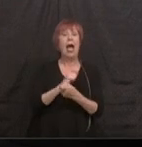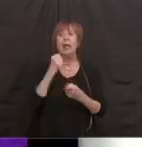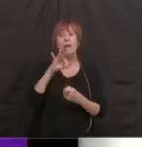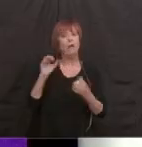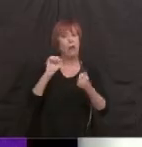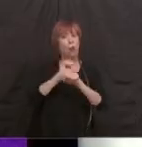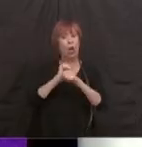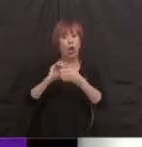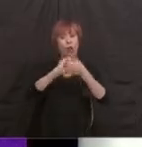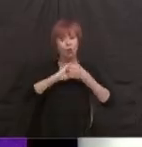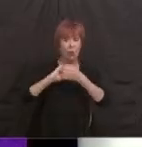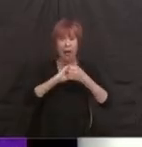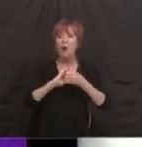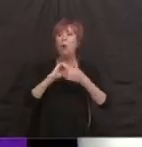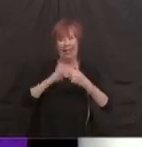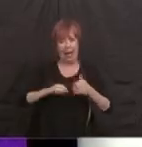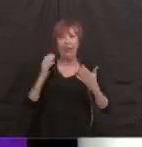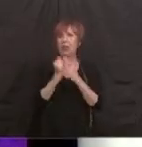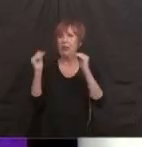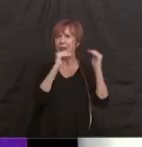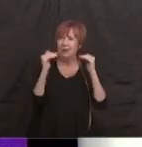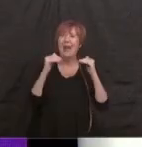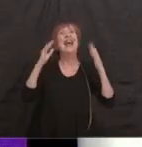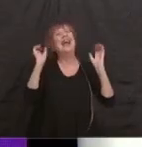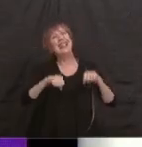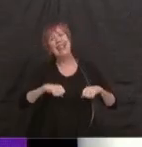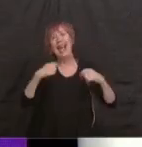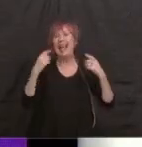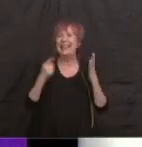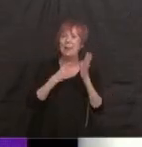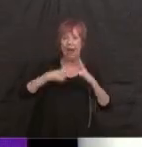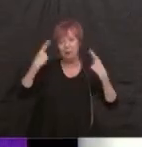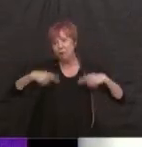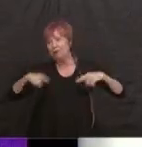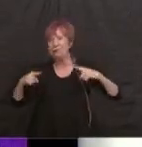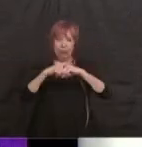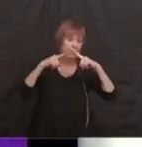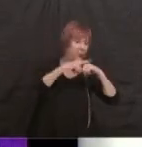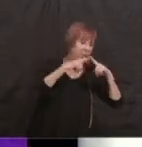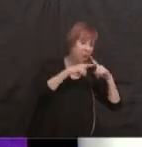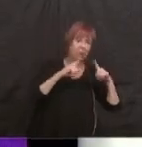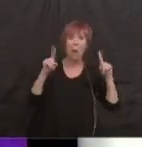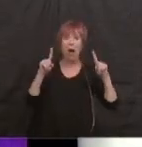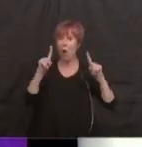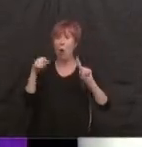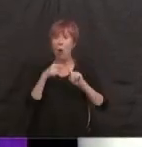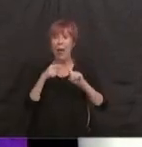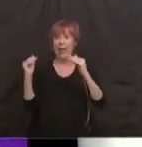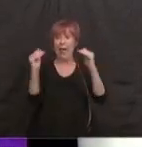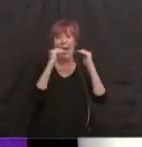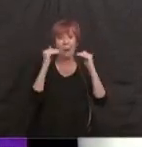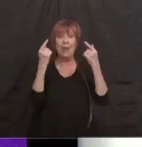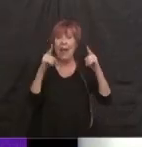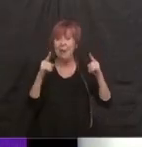the infighting and all of that that happens during coalition building is forgotten when we get to equity. Keep